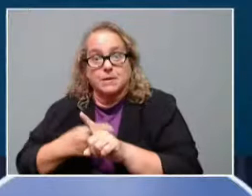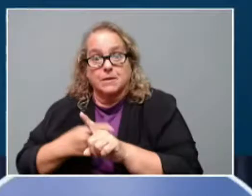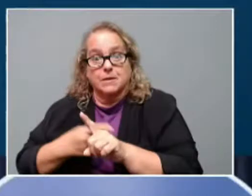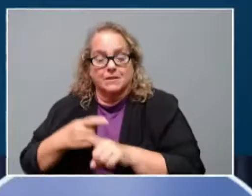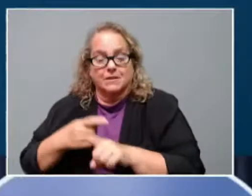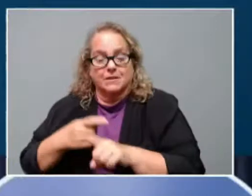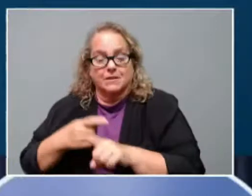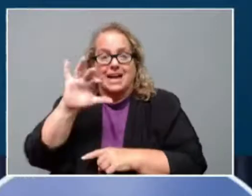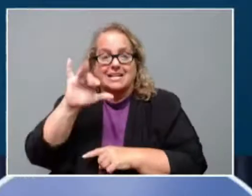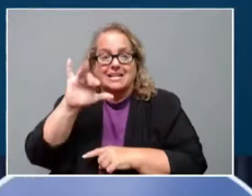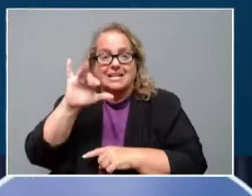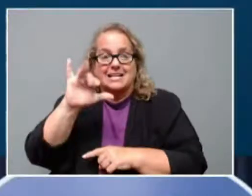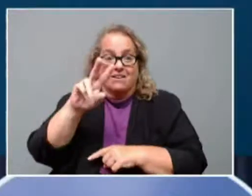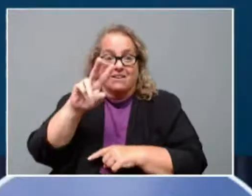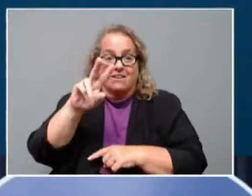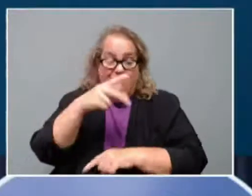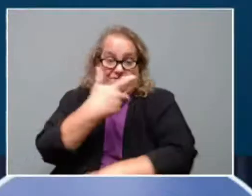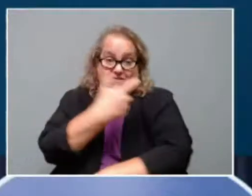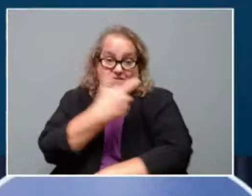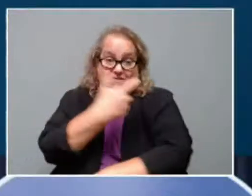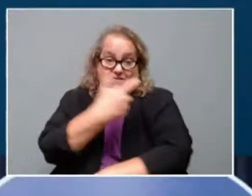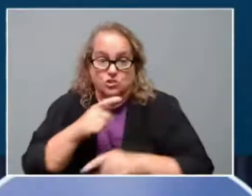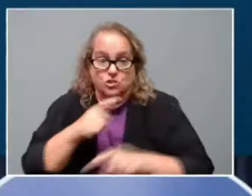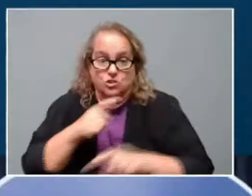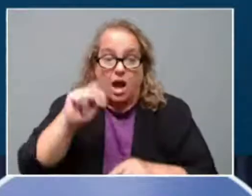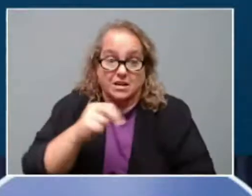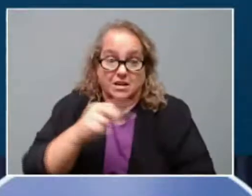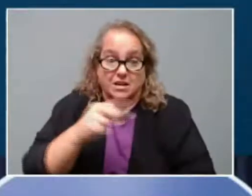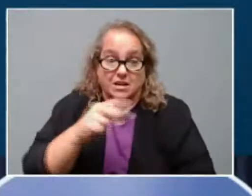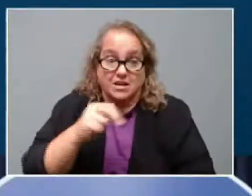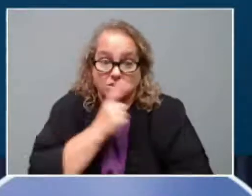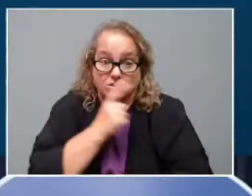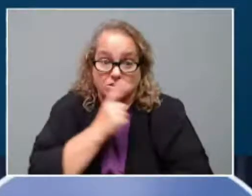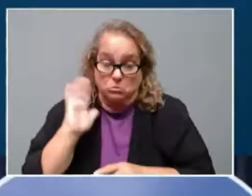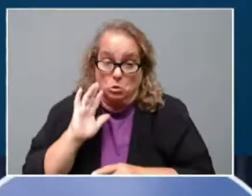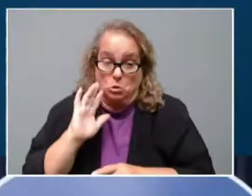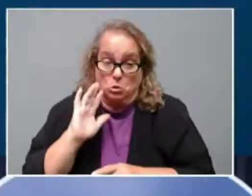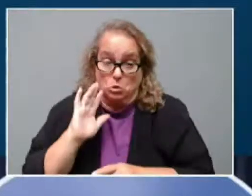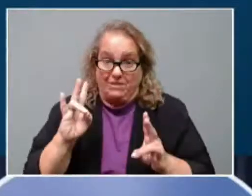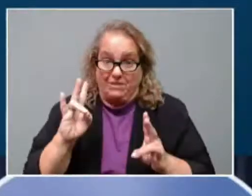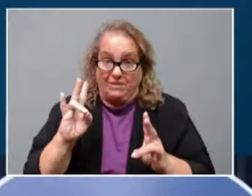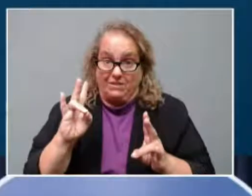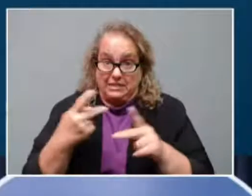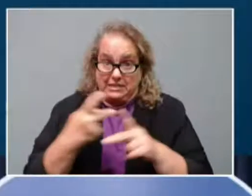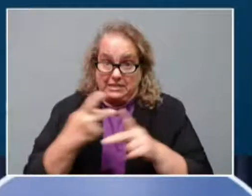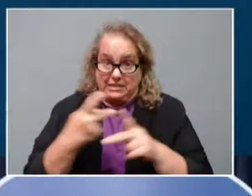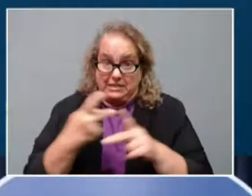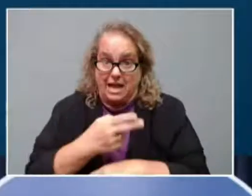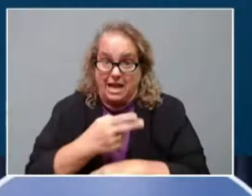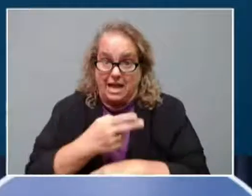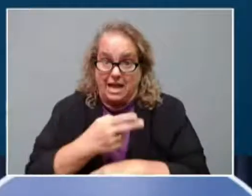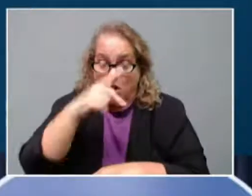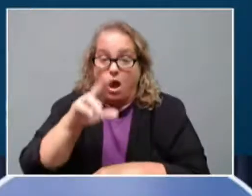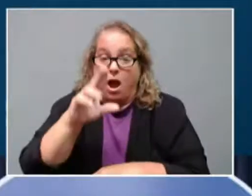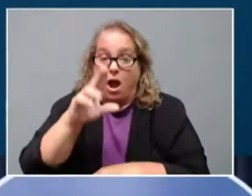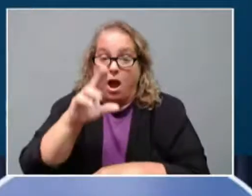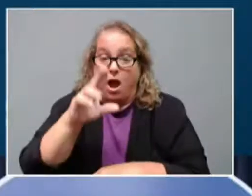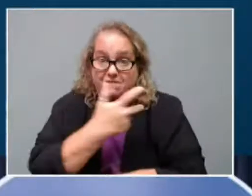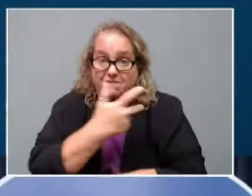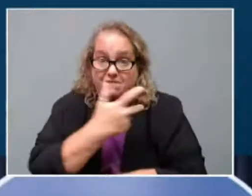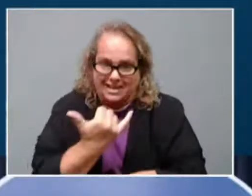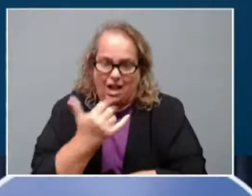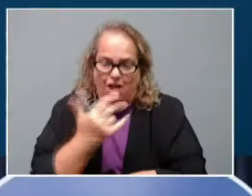gone really at one time. This was 6 or 7 times higher for unvaccinated than vaccinated, down to about